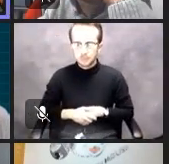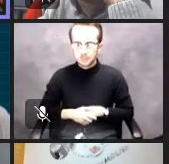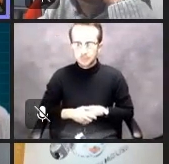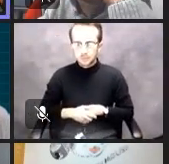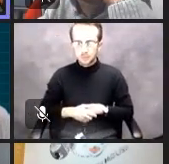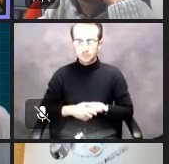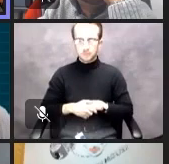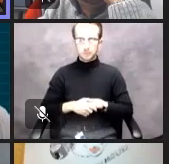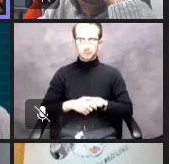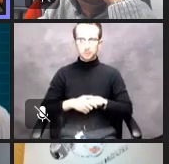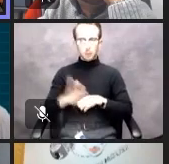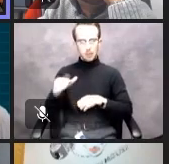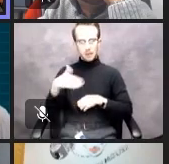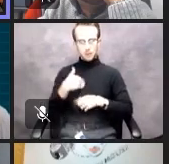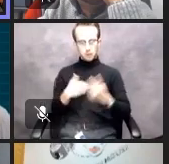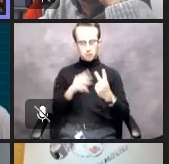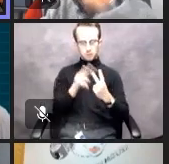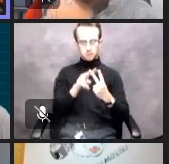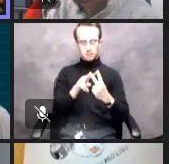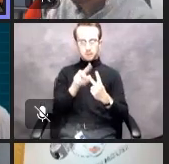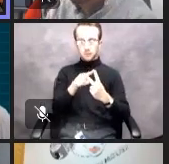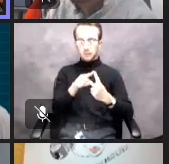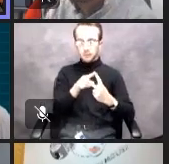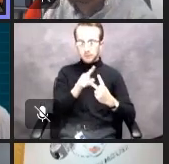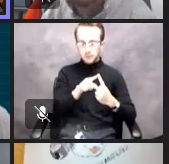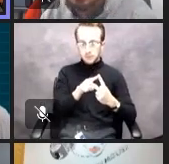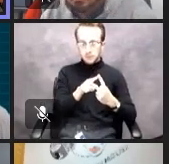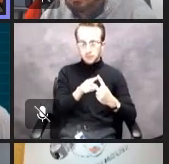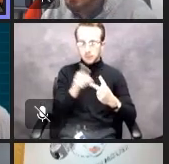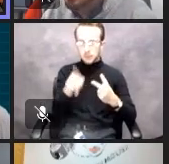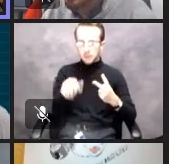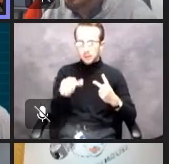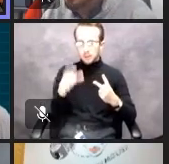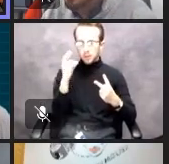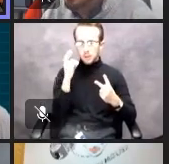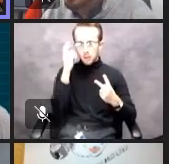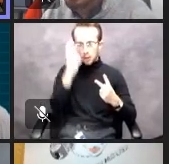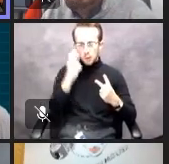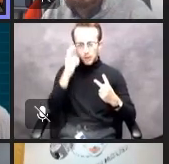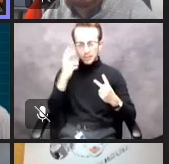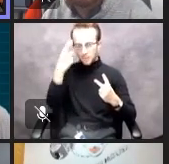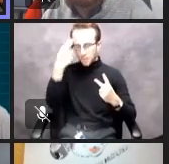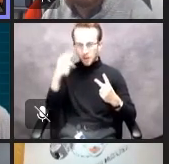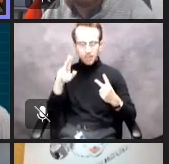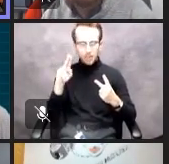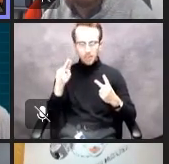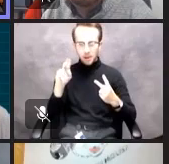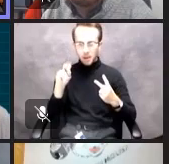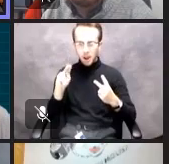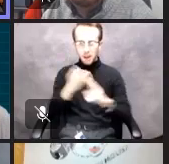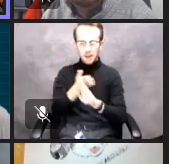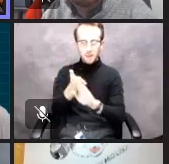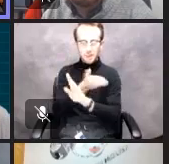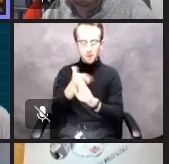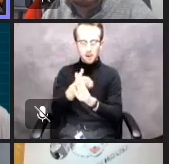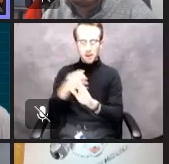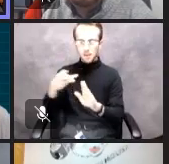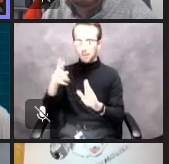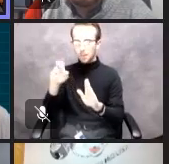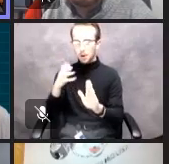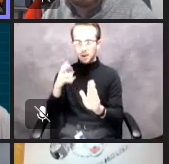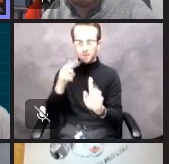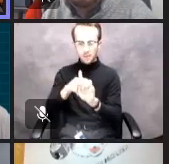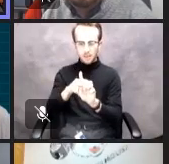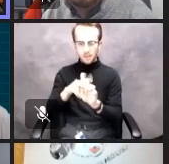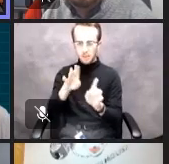Well, I got two questions. Number one, what was the reason for the non-pre-filled or pre-filing of bills? Did they give a